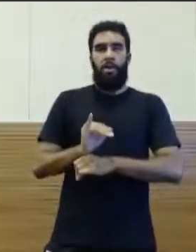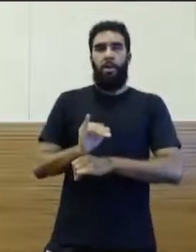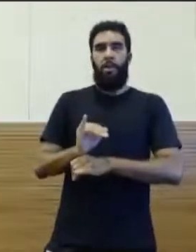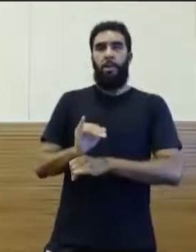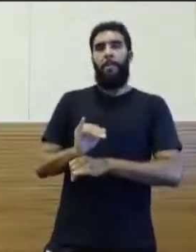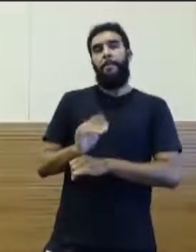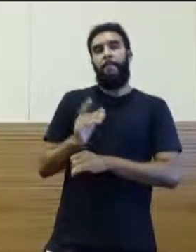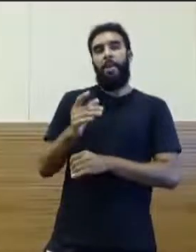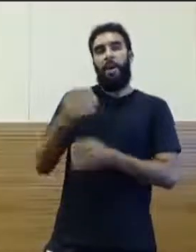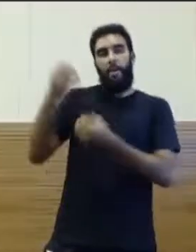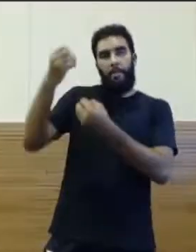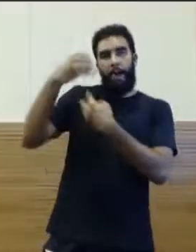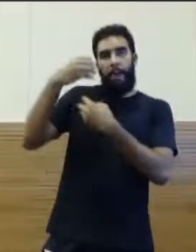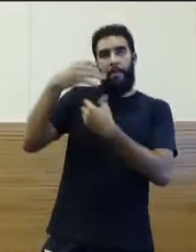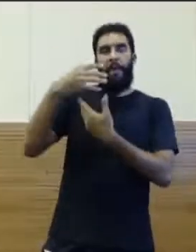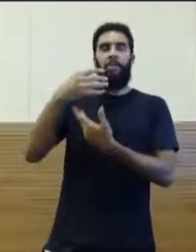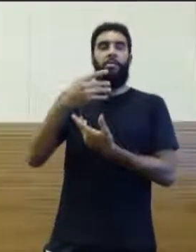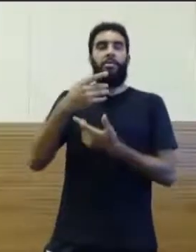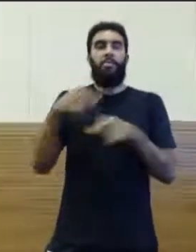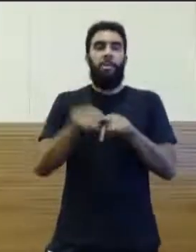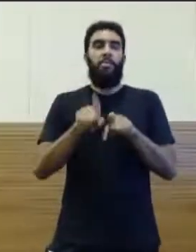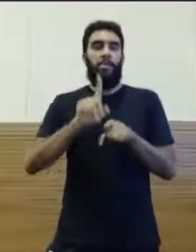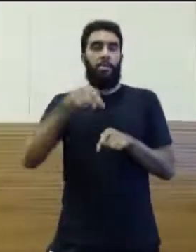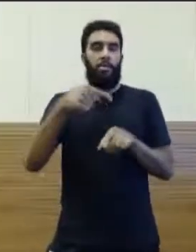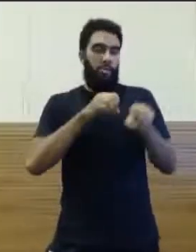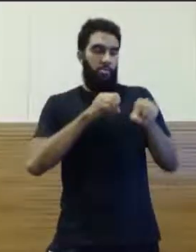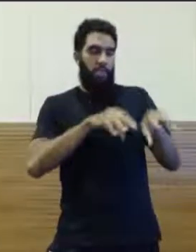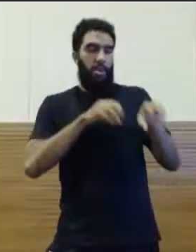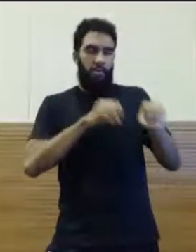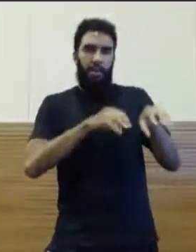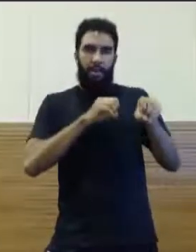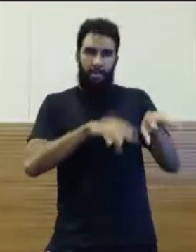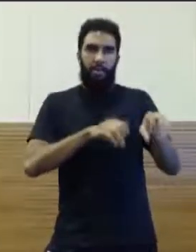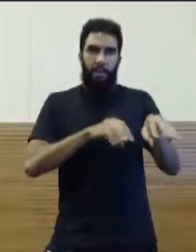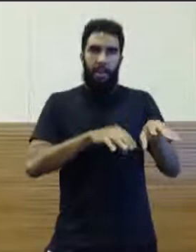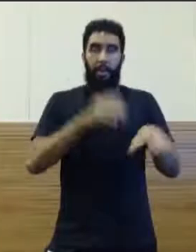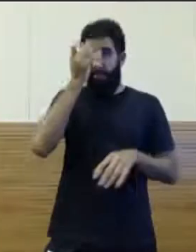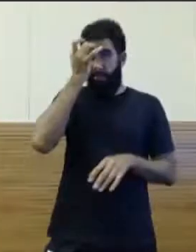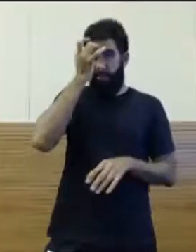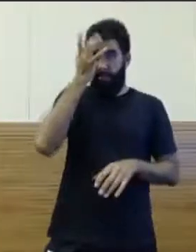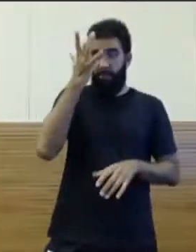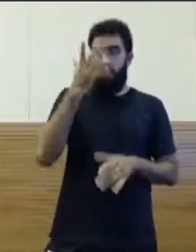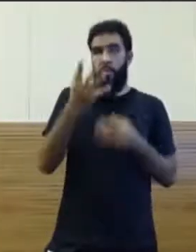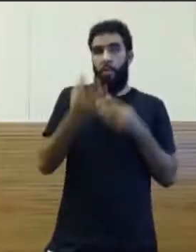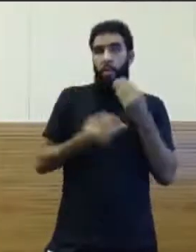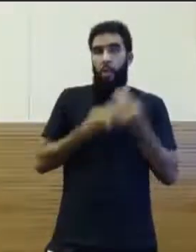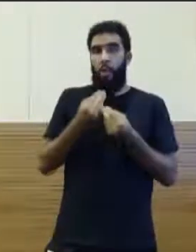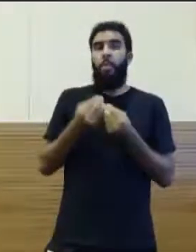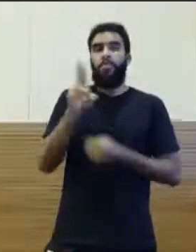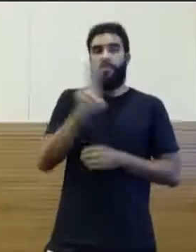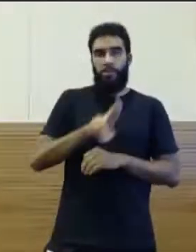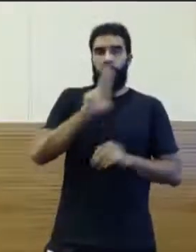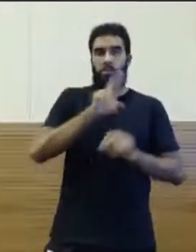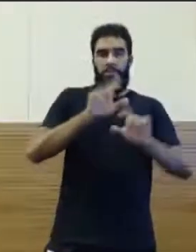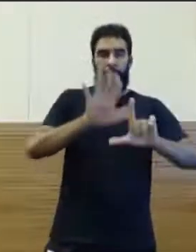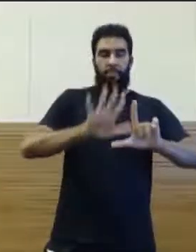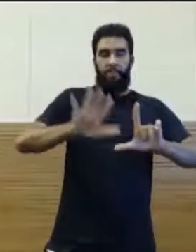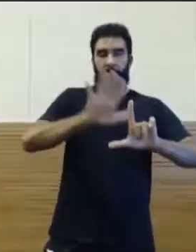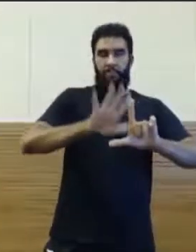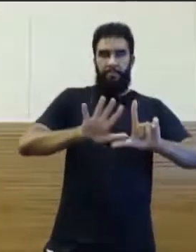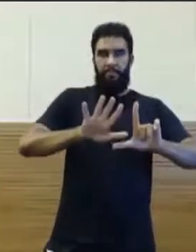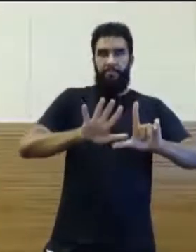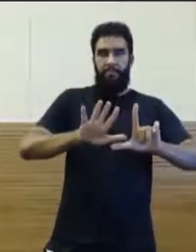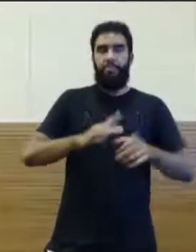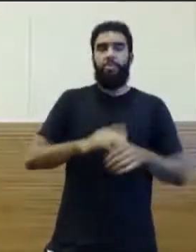And how to train them so that they can work as as coordinators, as